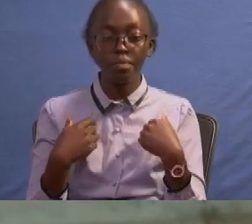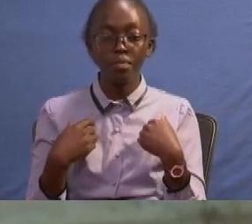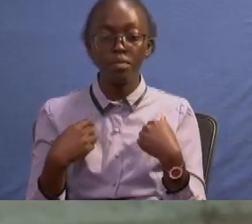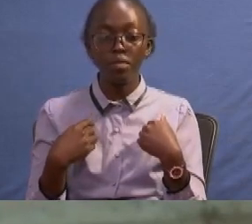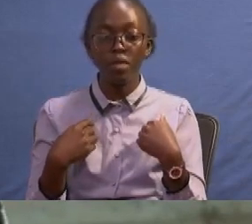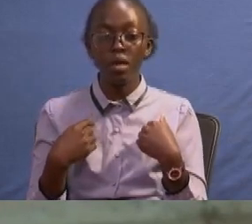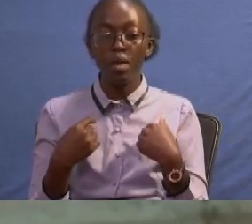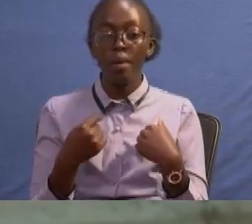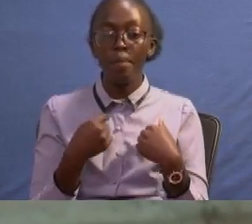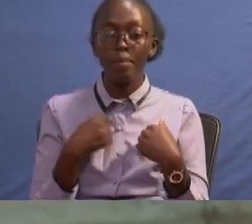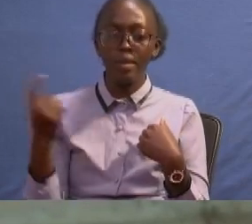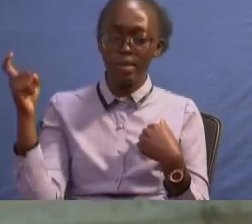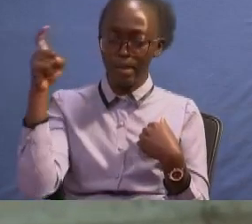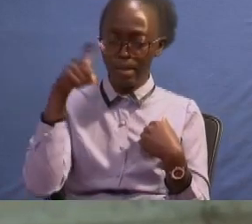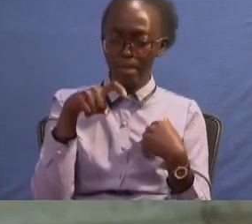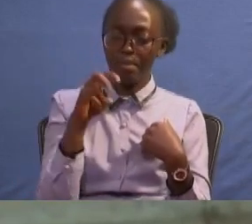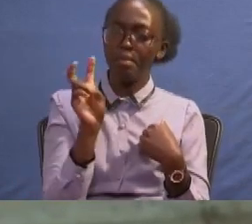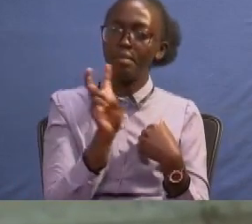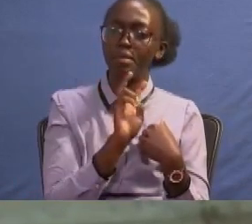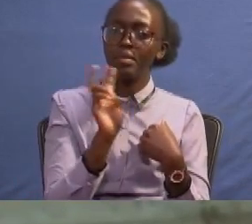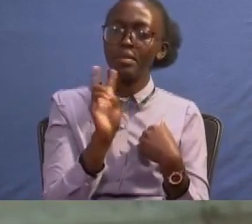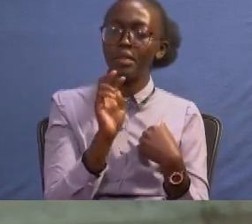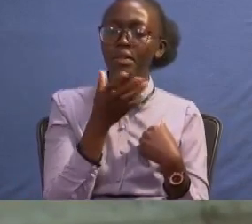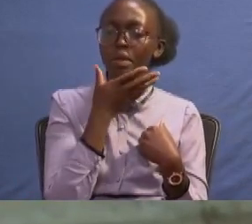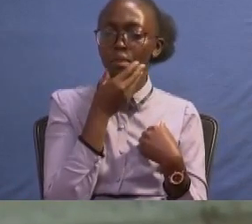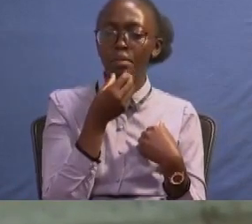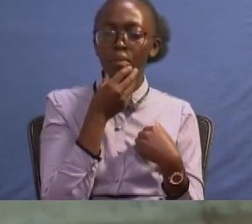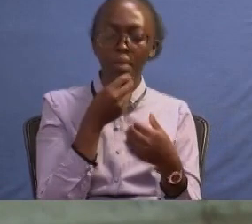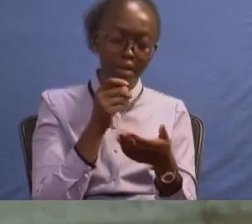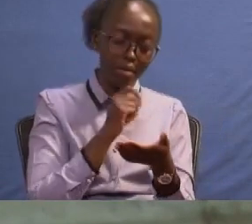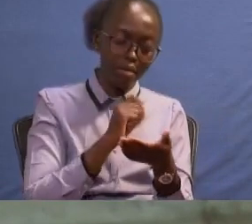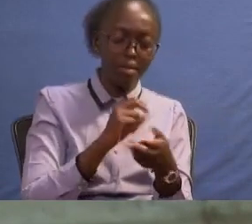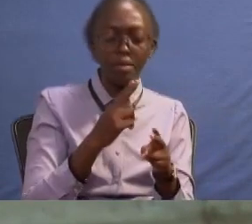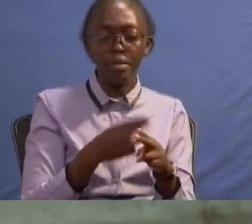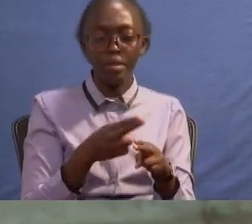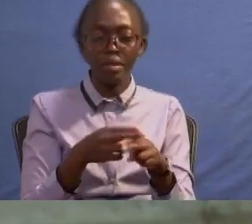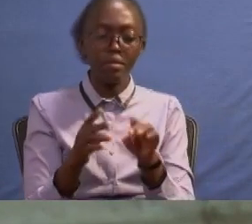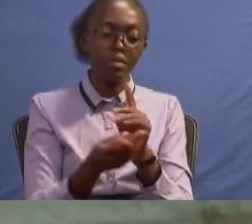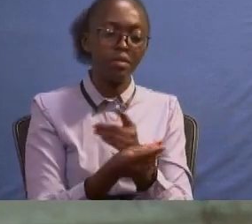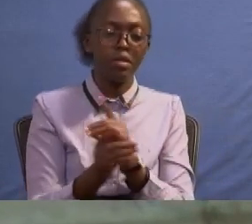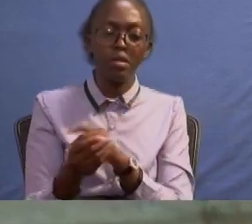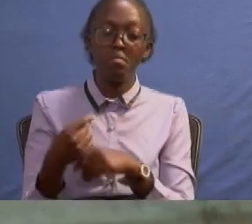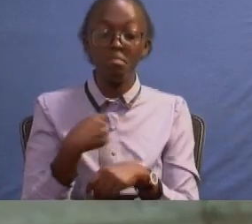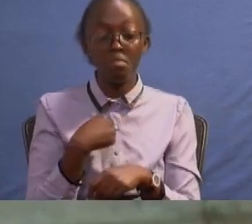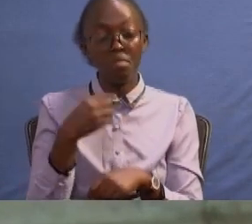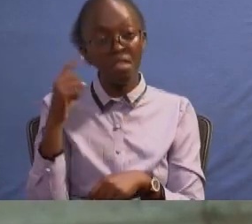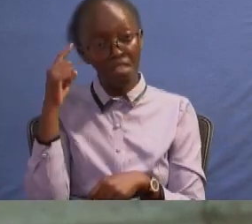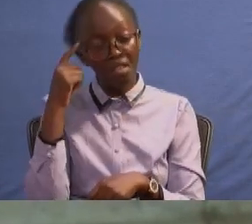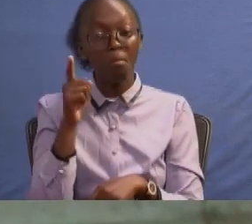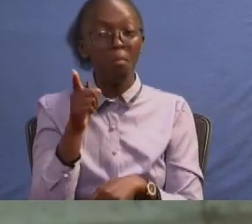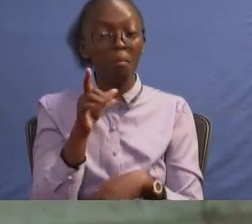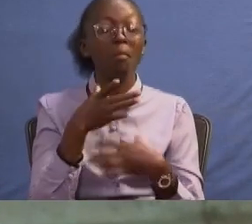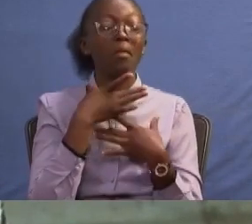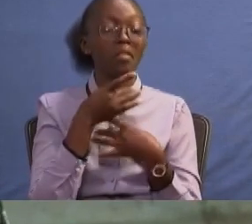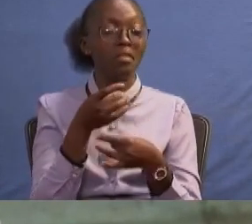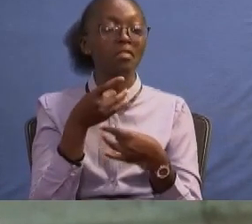So I come and I see this man, he was taking people's name and he's writing. And I thought he was interesting. He was